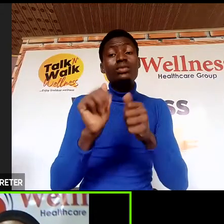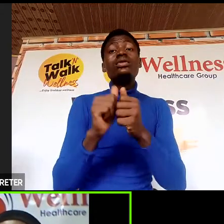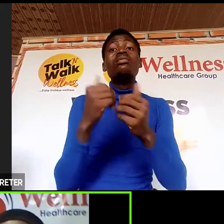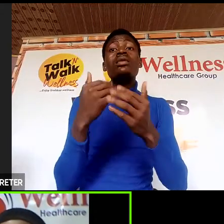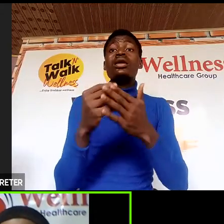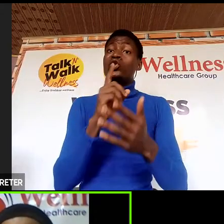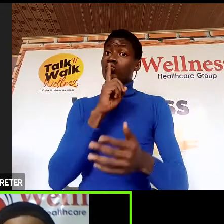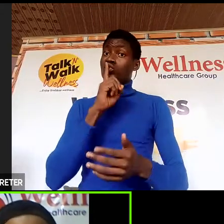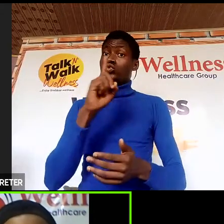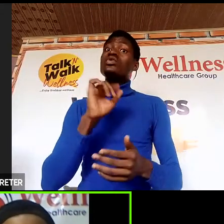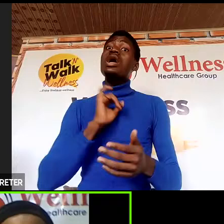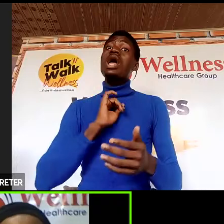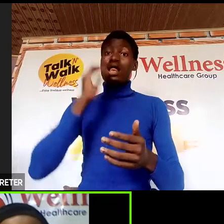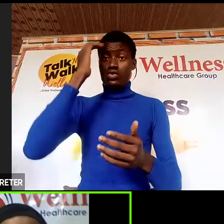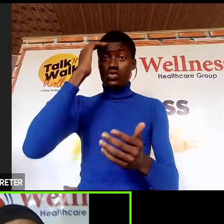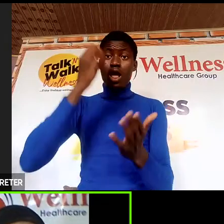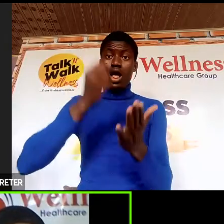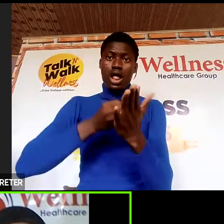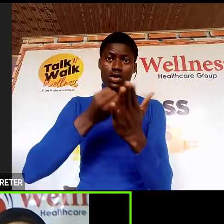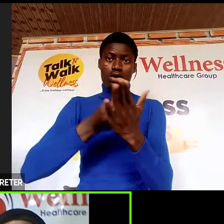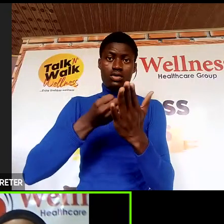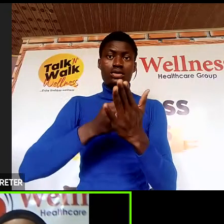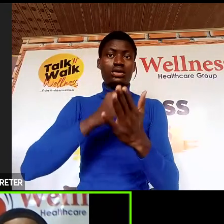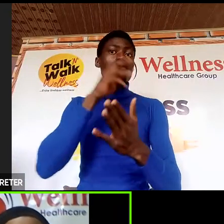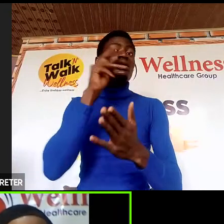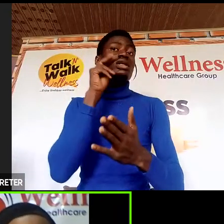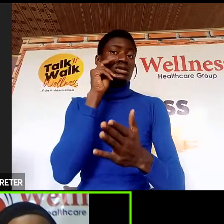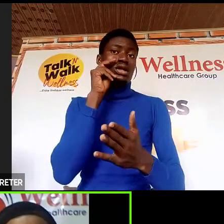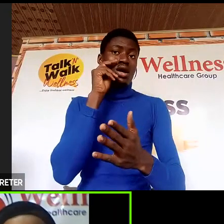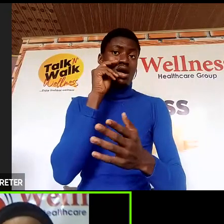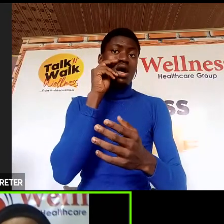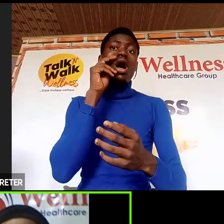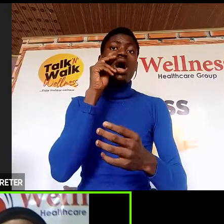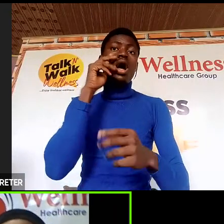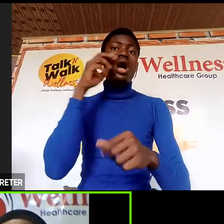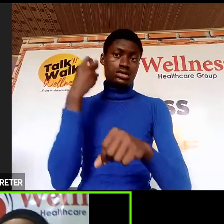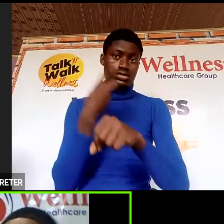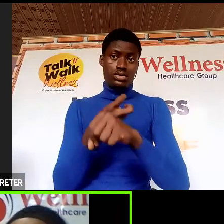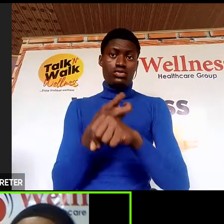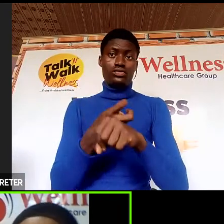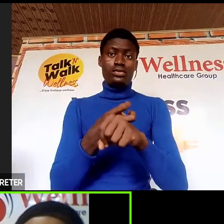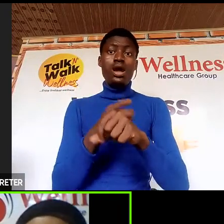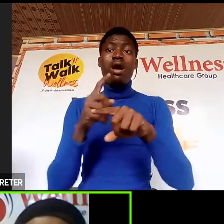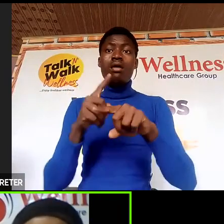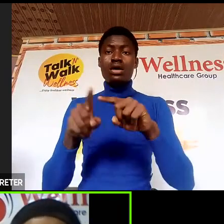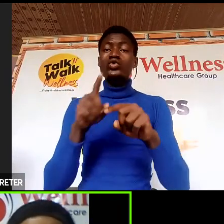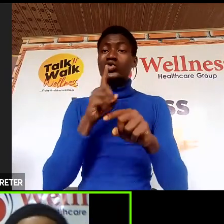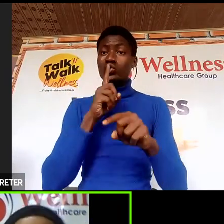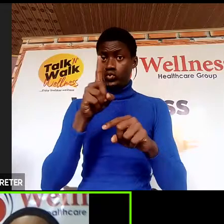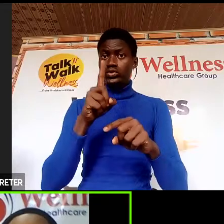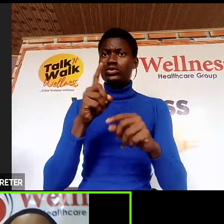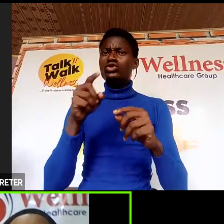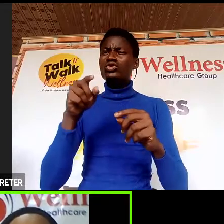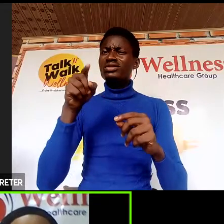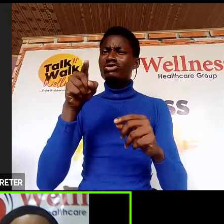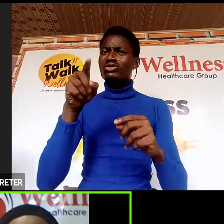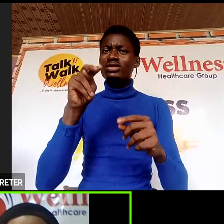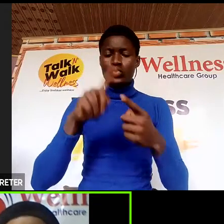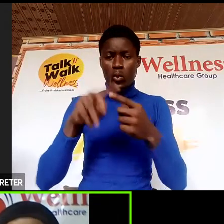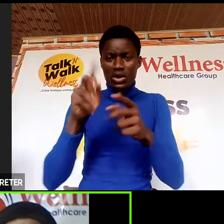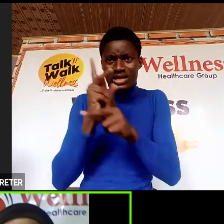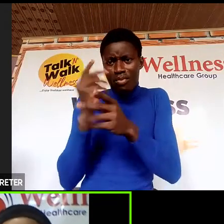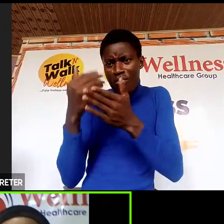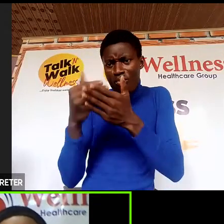also saying that you need to have emergency funds. You need to keep something aside. Please don't spend all. Just like my dad